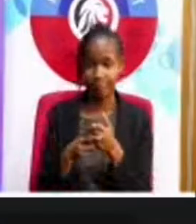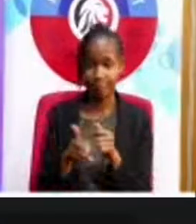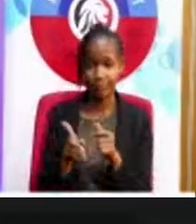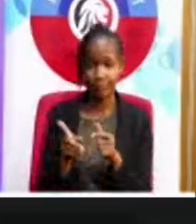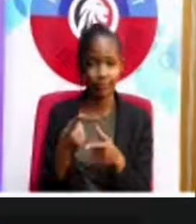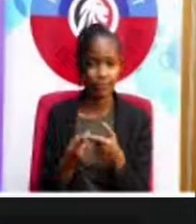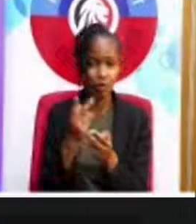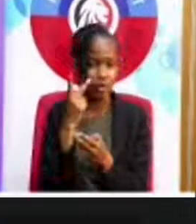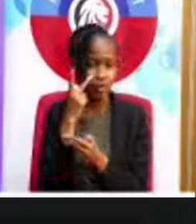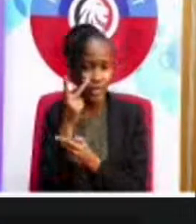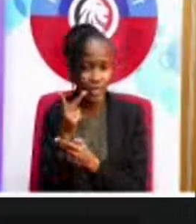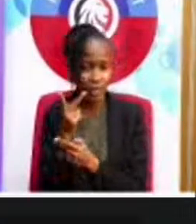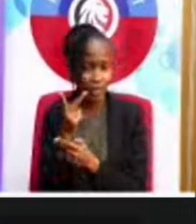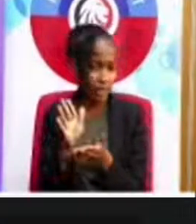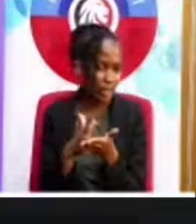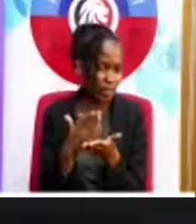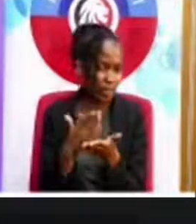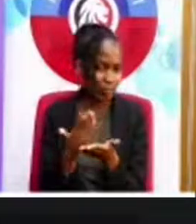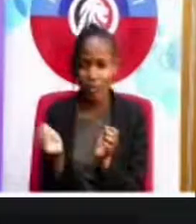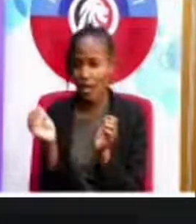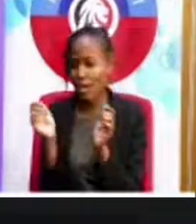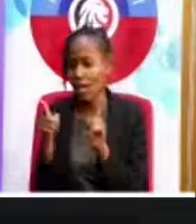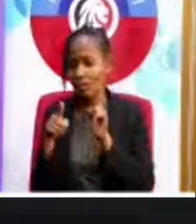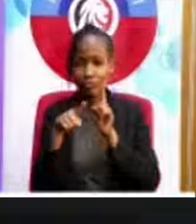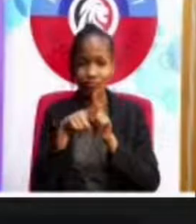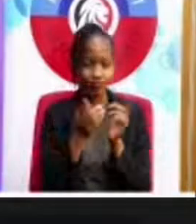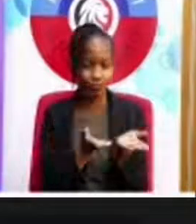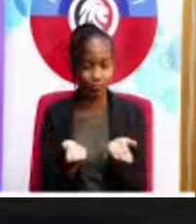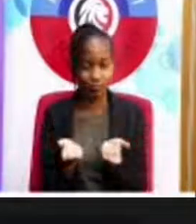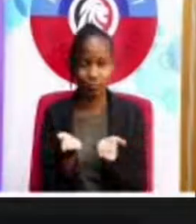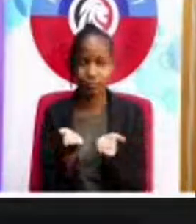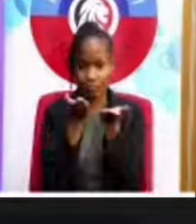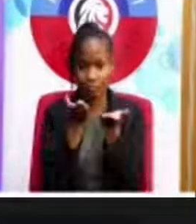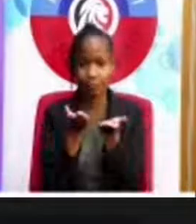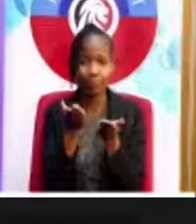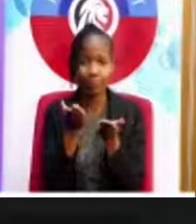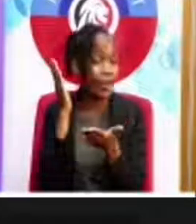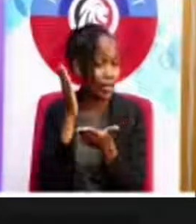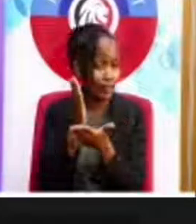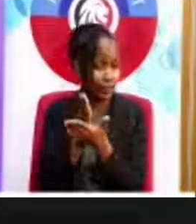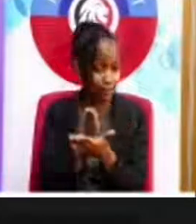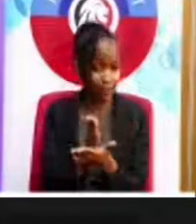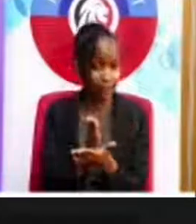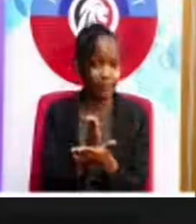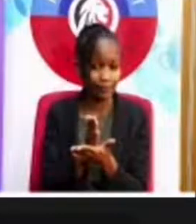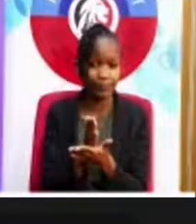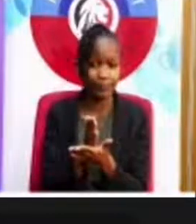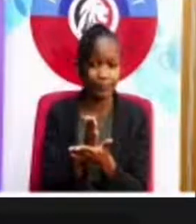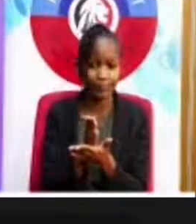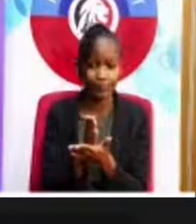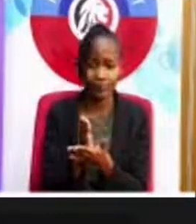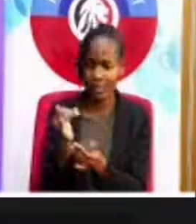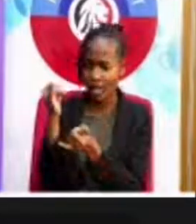some positive improvement. As a matter of fact, the last quarter of July to